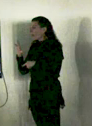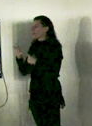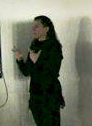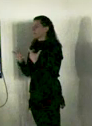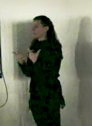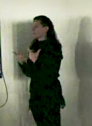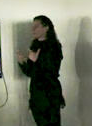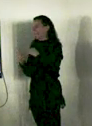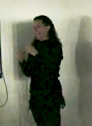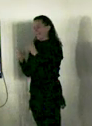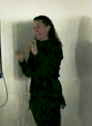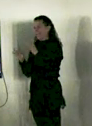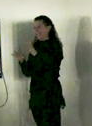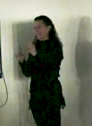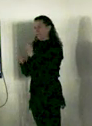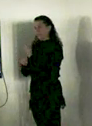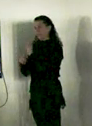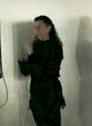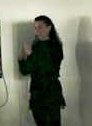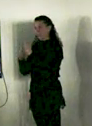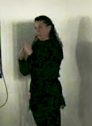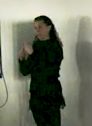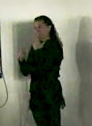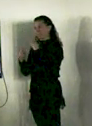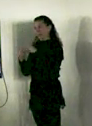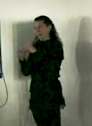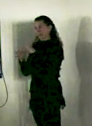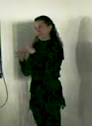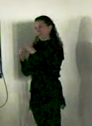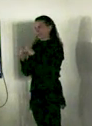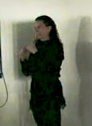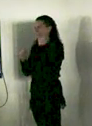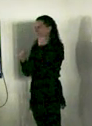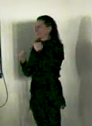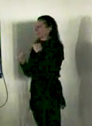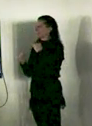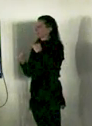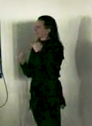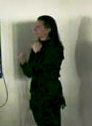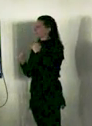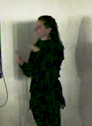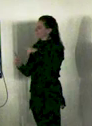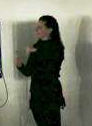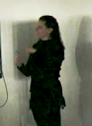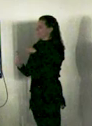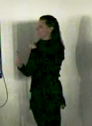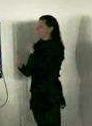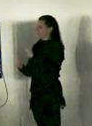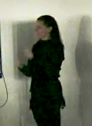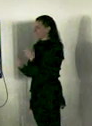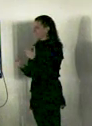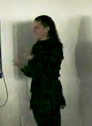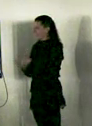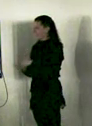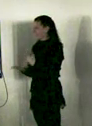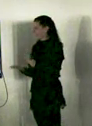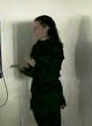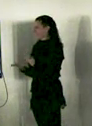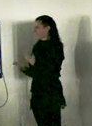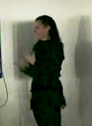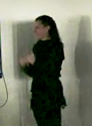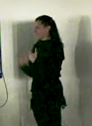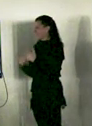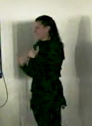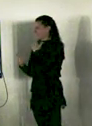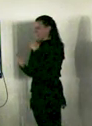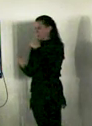if it's, I hate to use a word that has a bad association these days, but objectively fun, then it shouldn't matter who the